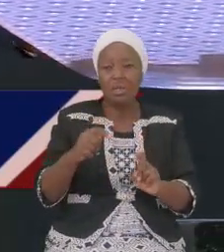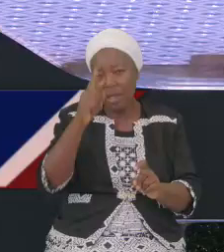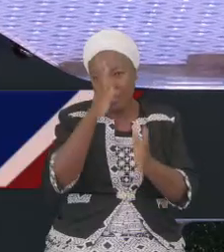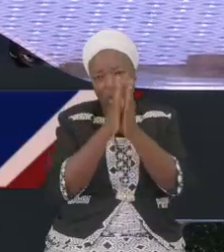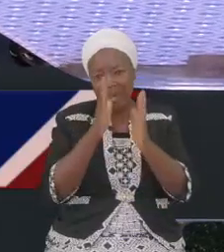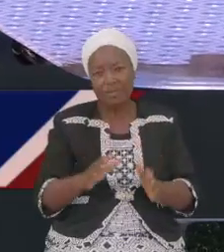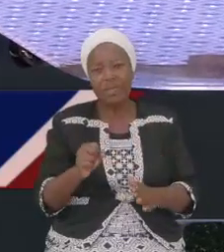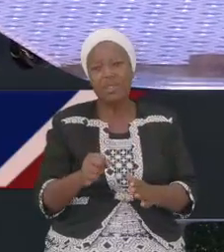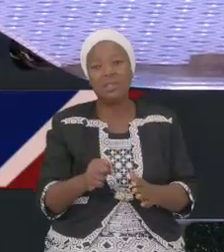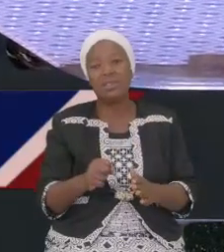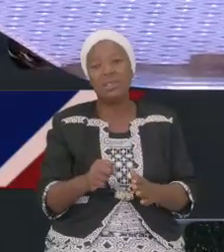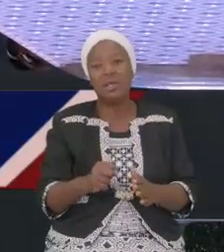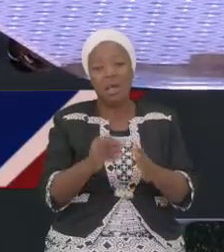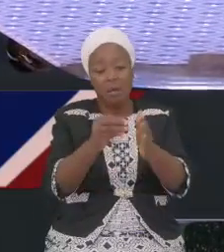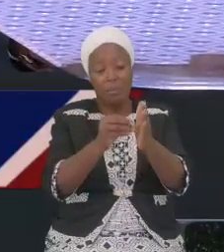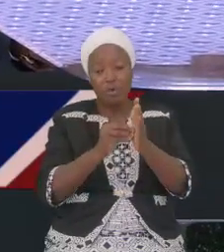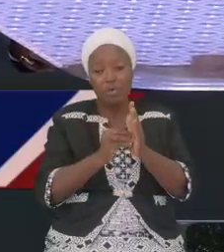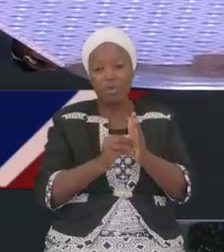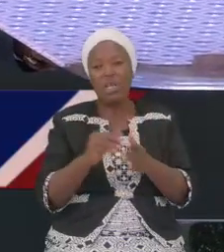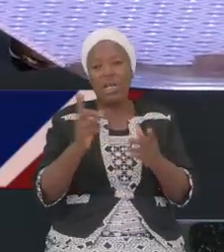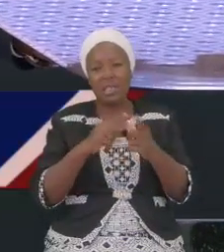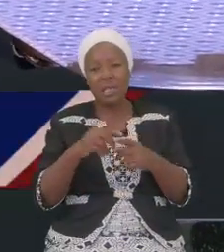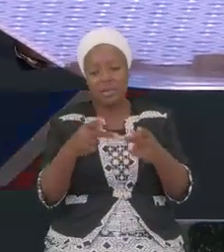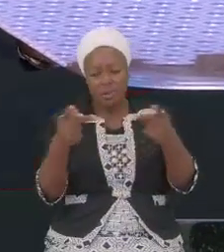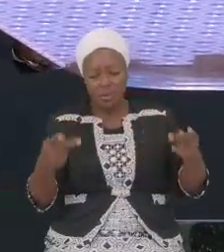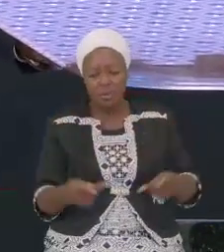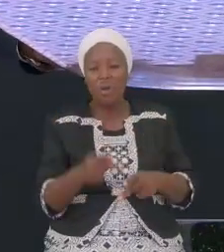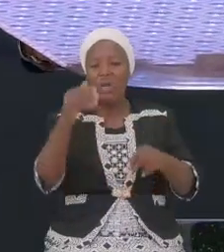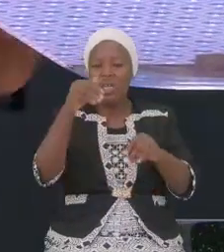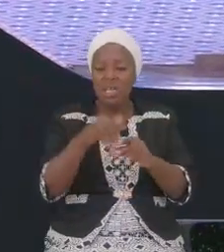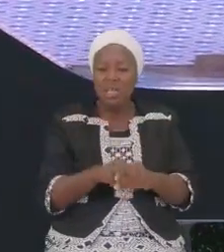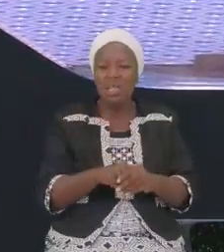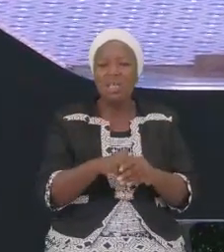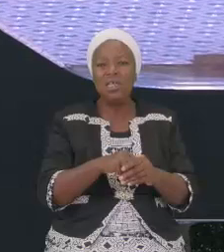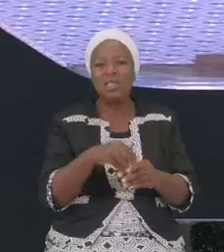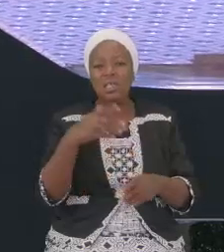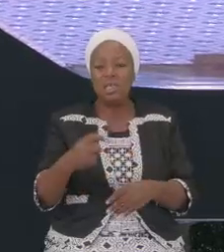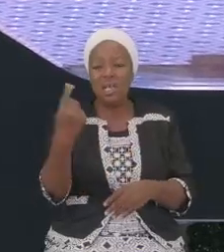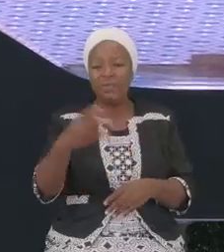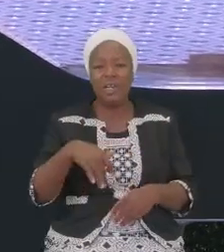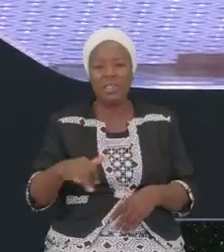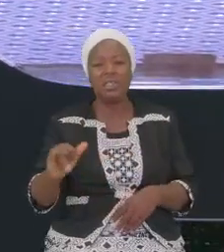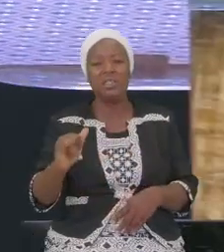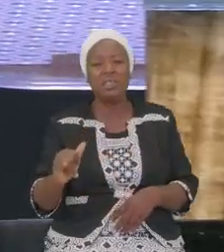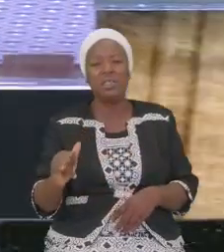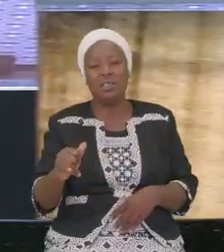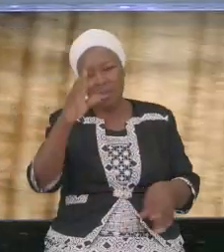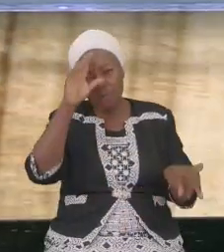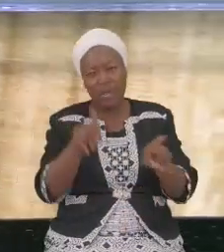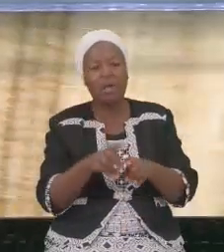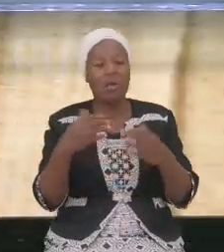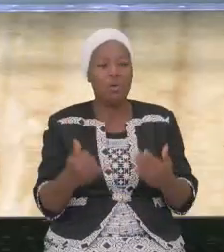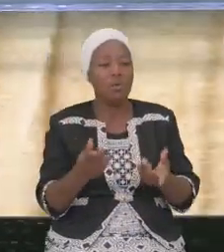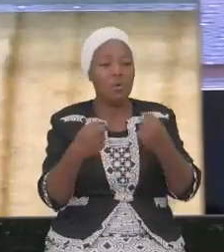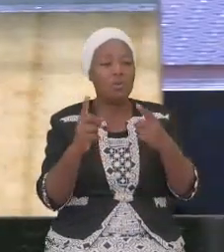believer's portion and the believer's position in the everlasting covenant. We're coming